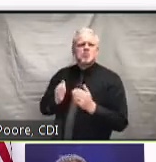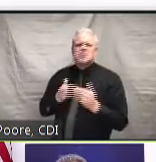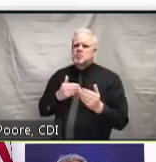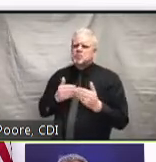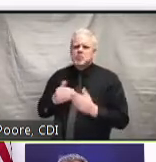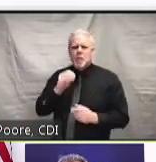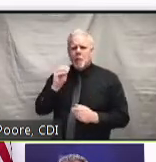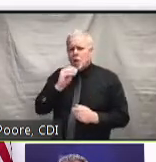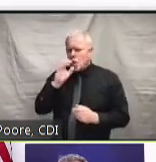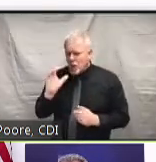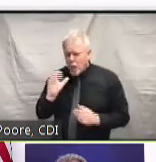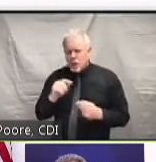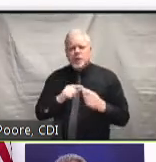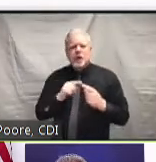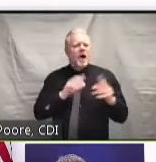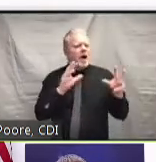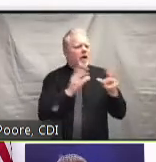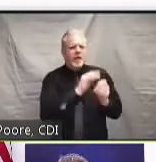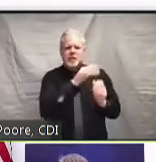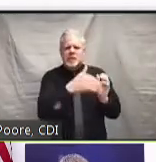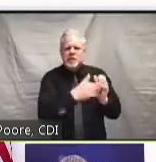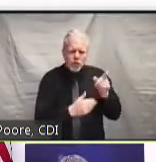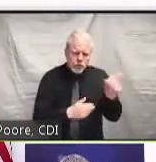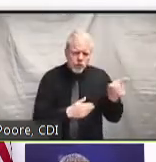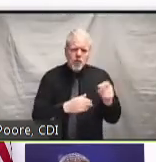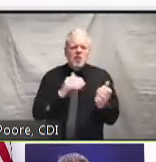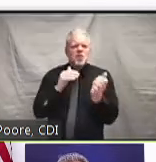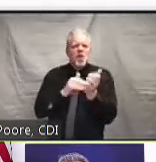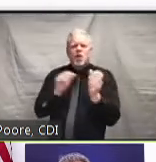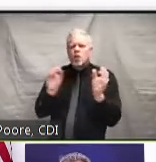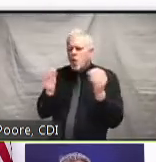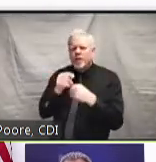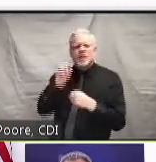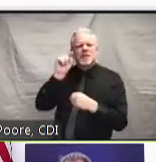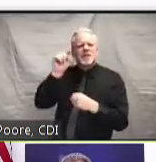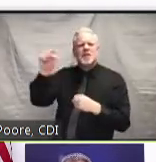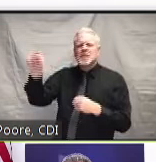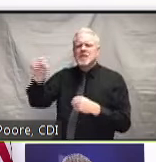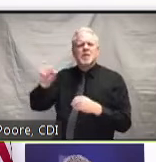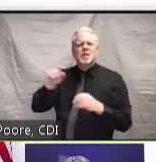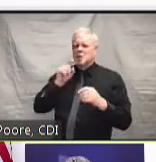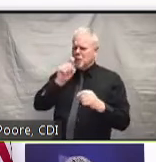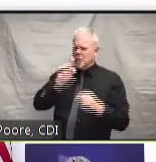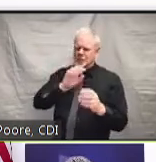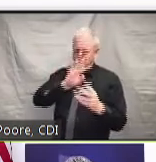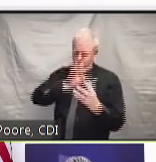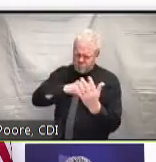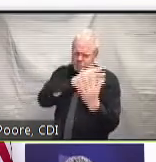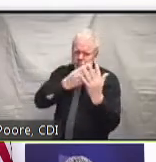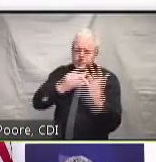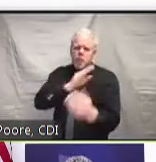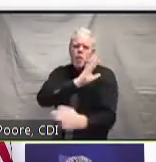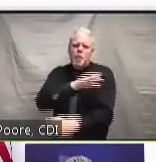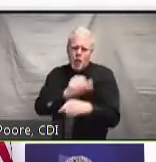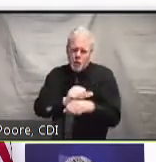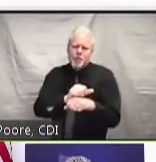healthcare centers or the local pharmacies, vaccines are made available by appointment